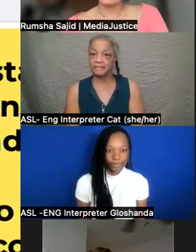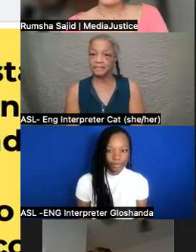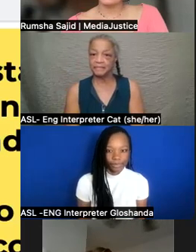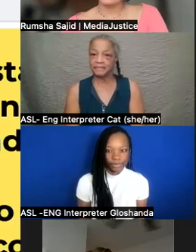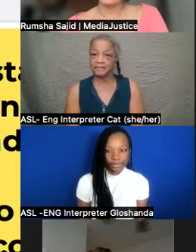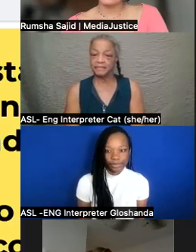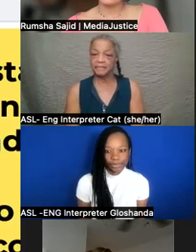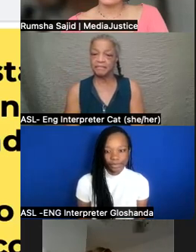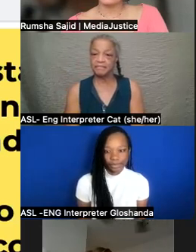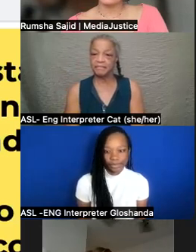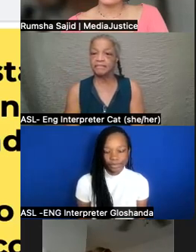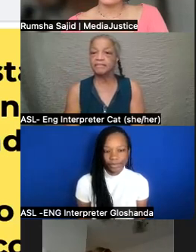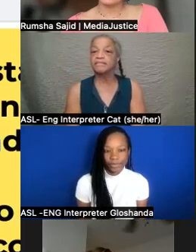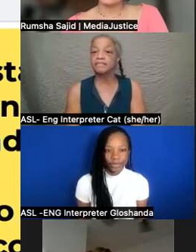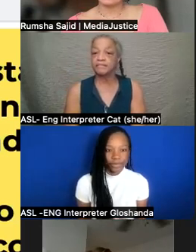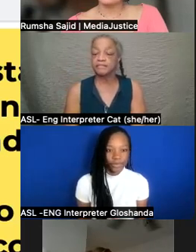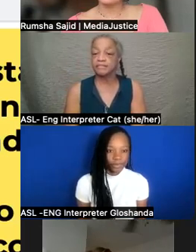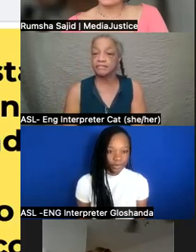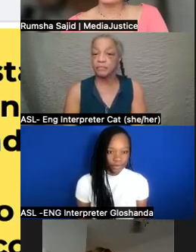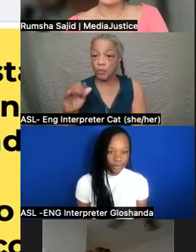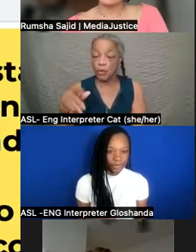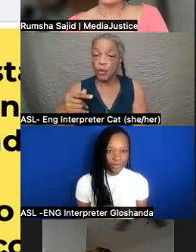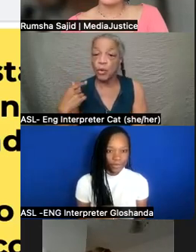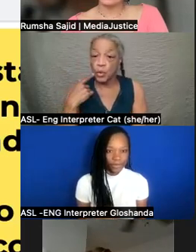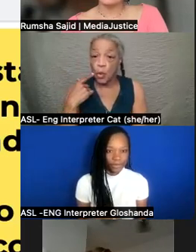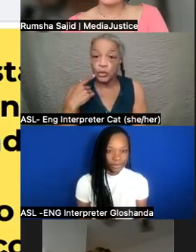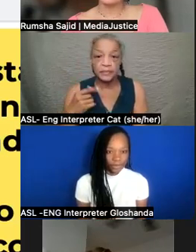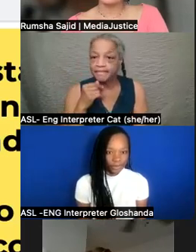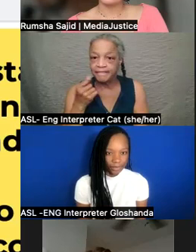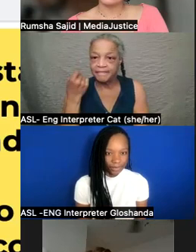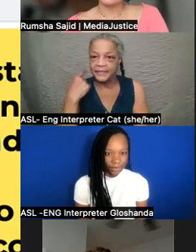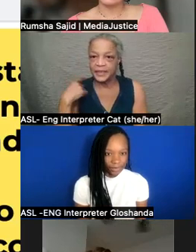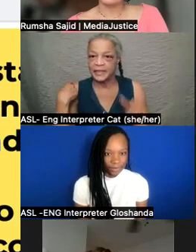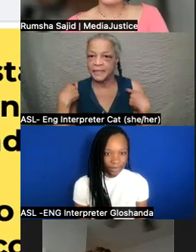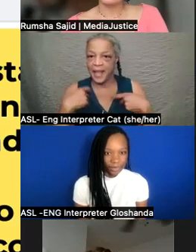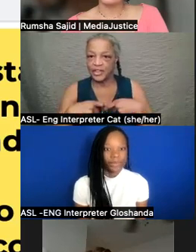creating a police, a community police. I think that's a form of